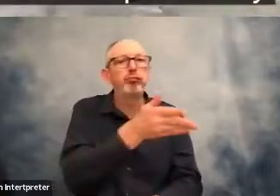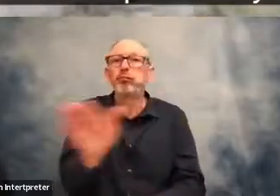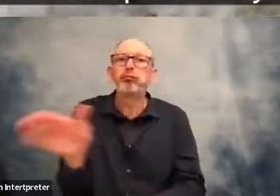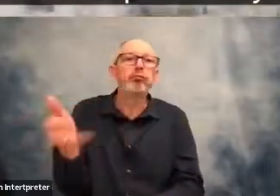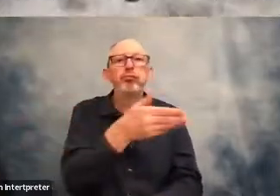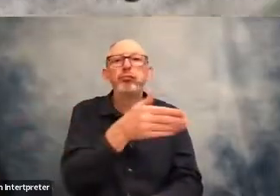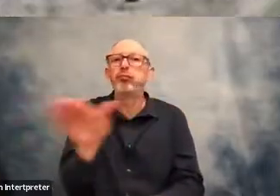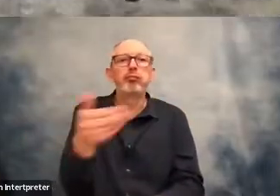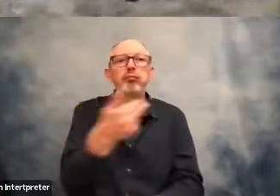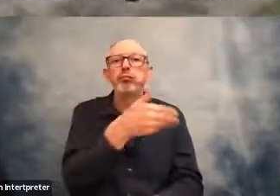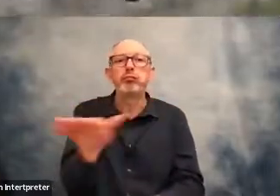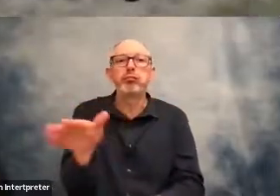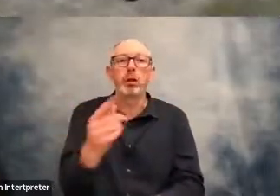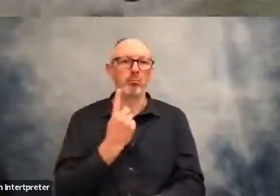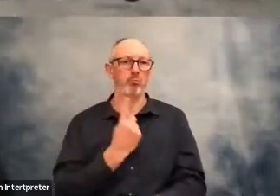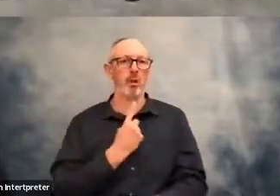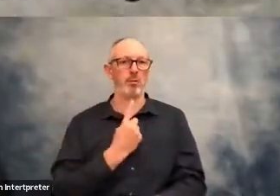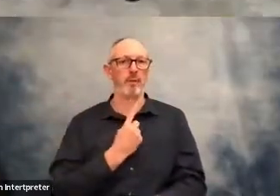in seconds.